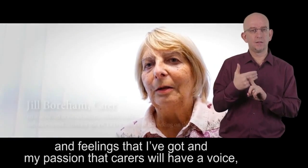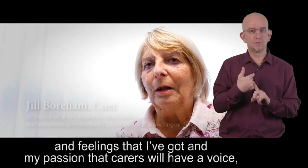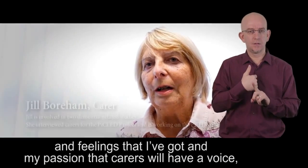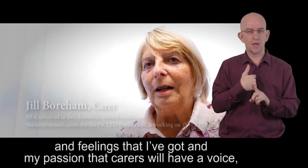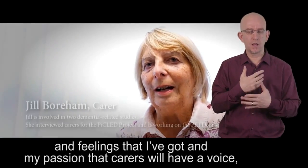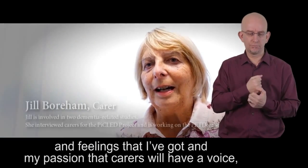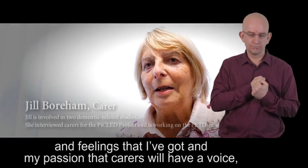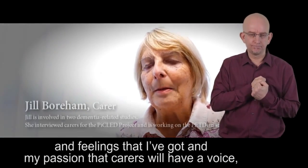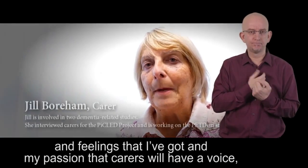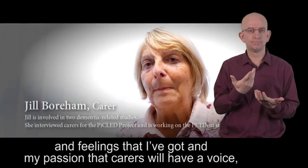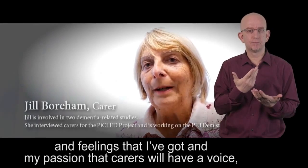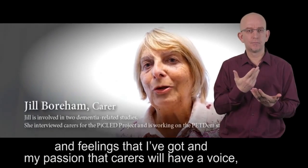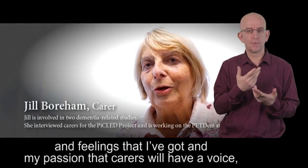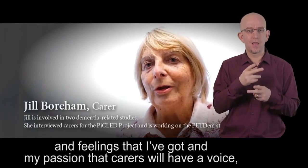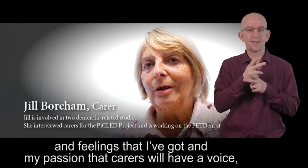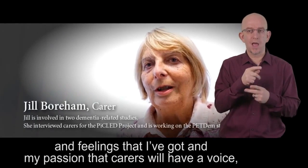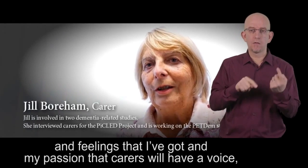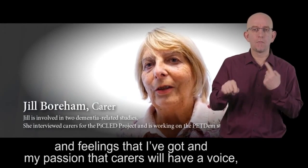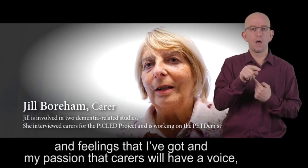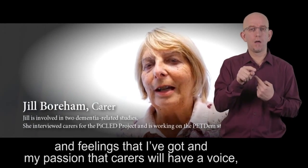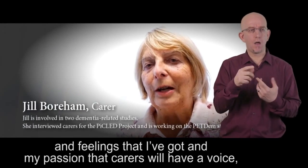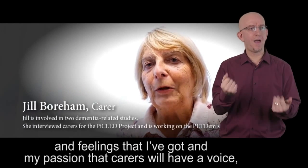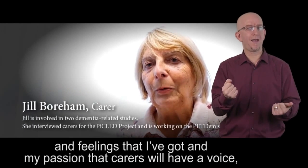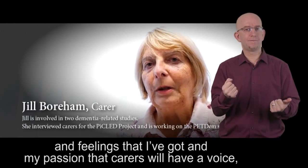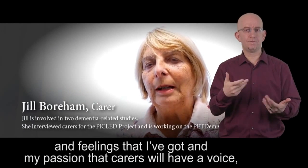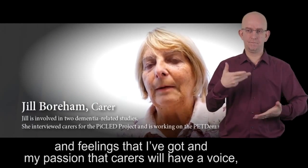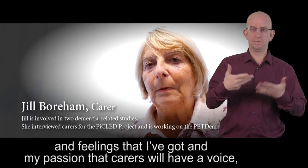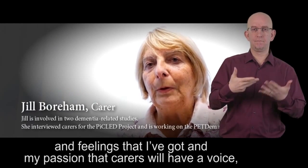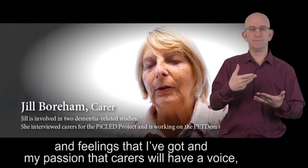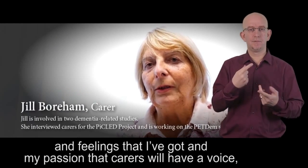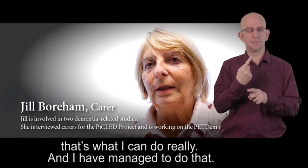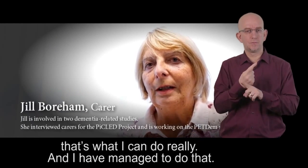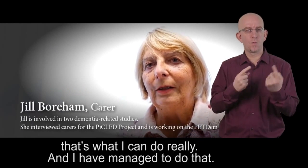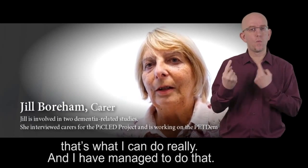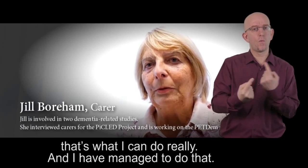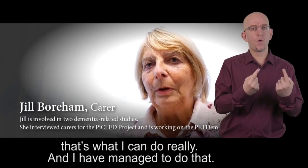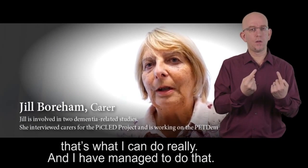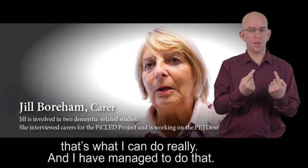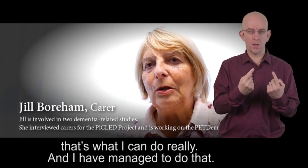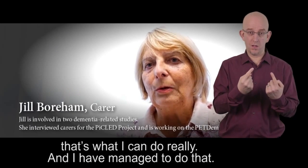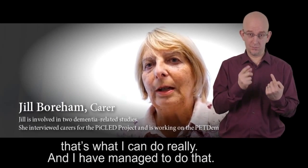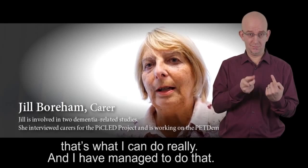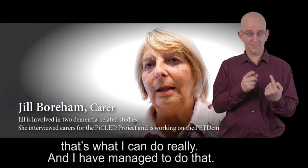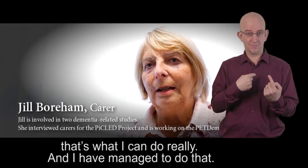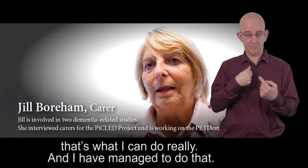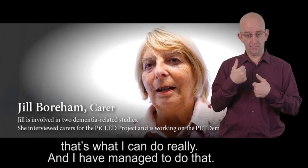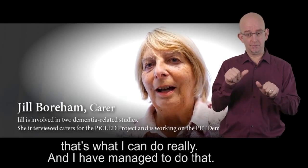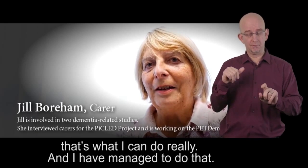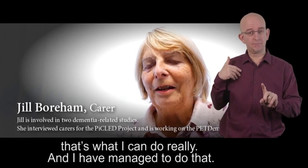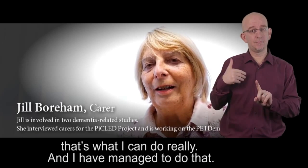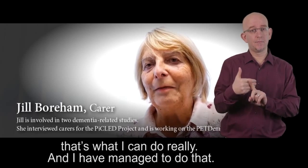and my passion that carers will have a voice that's what I can do really